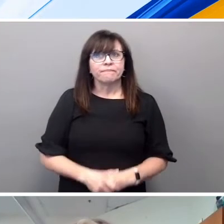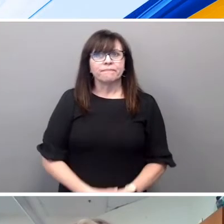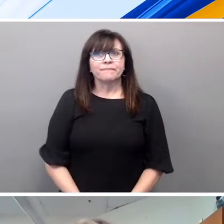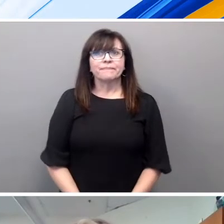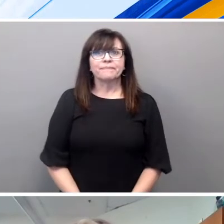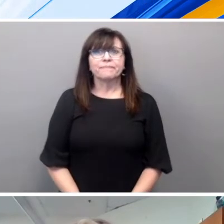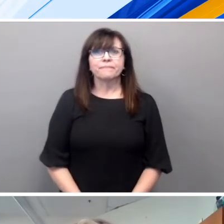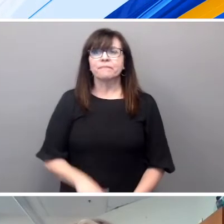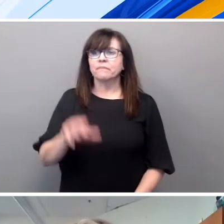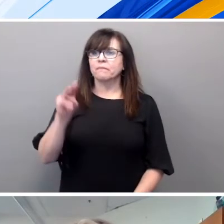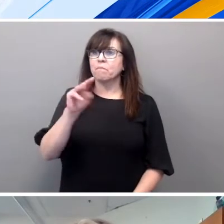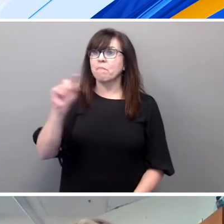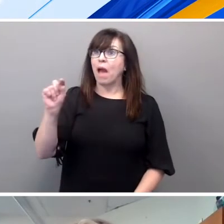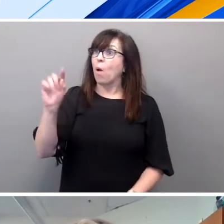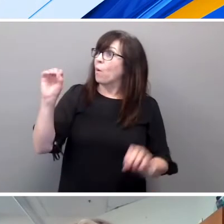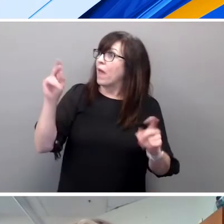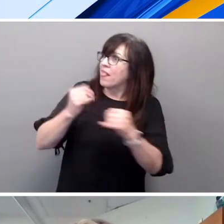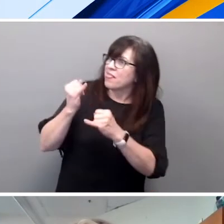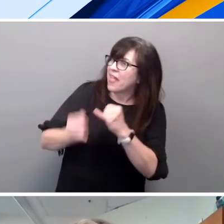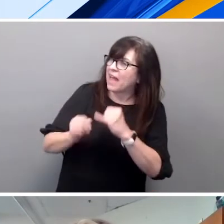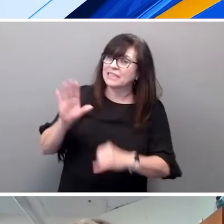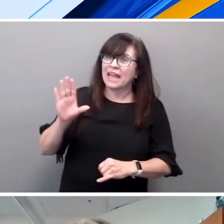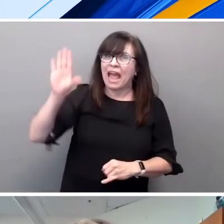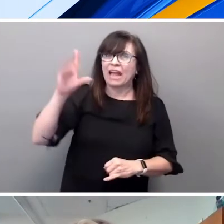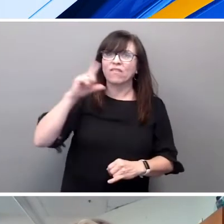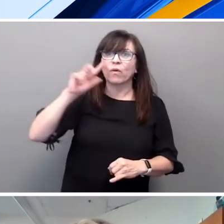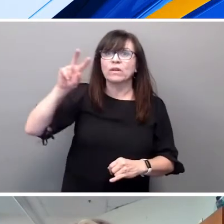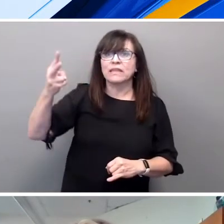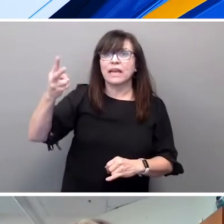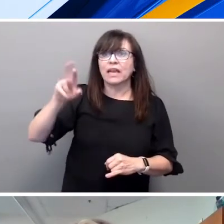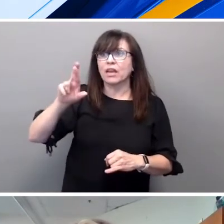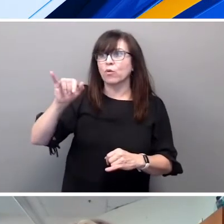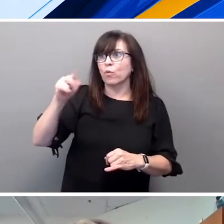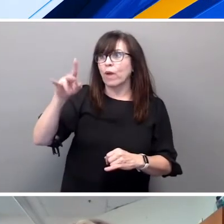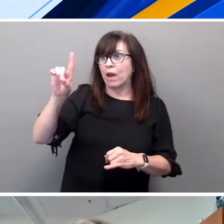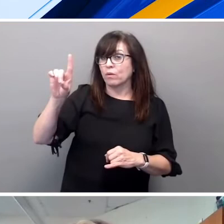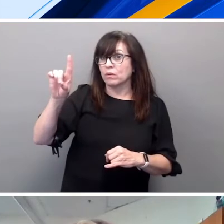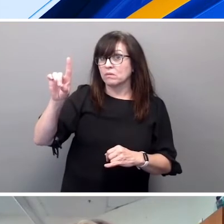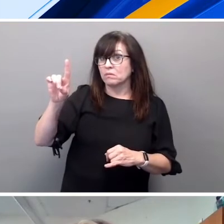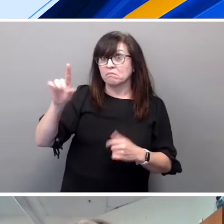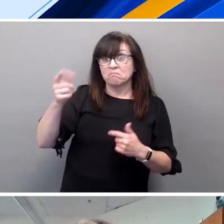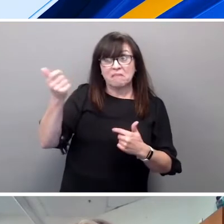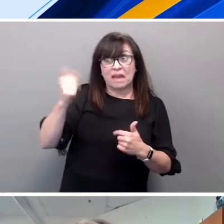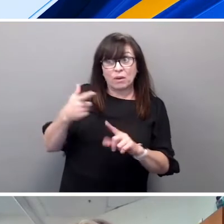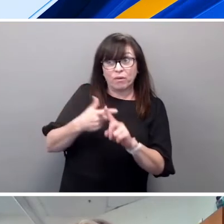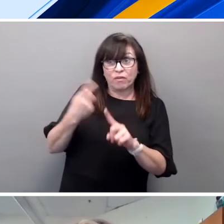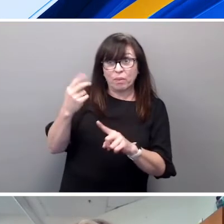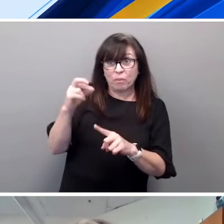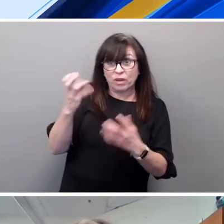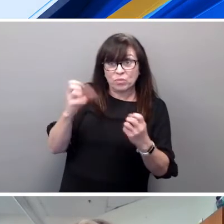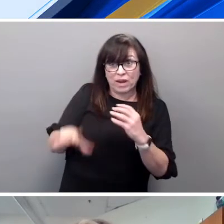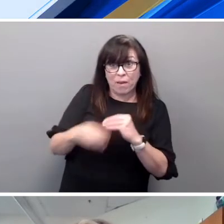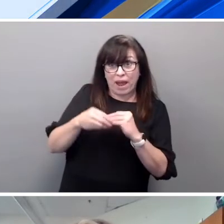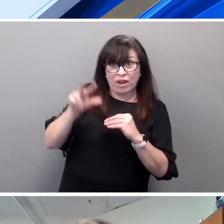Okay, so that was the last hand for round two. Would any members of the press corps like to ask a third question?